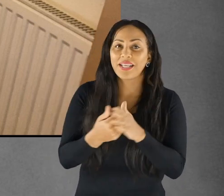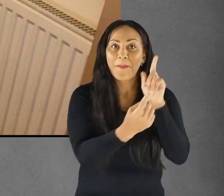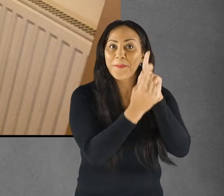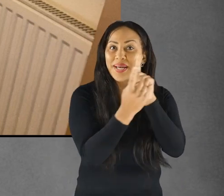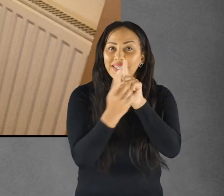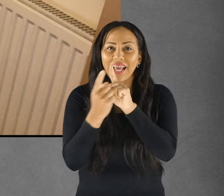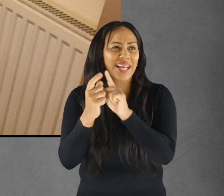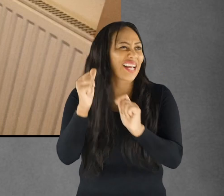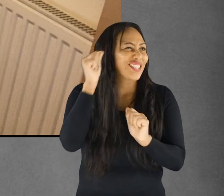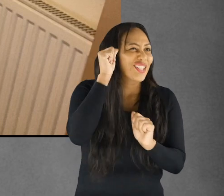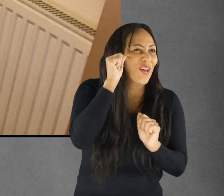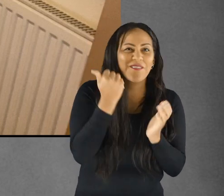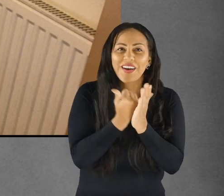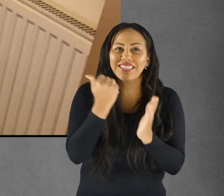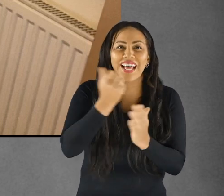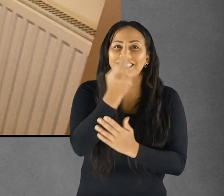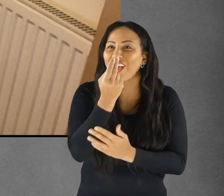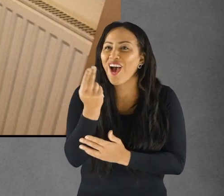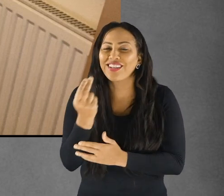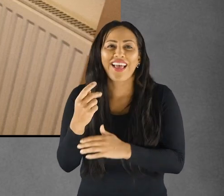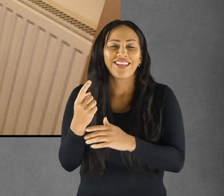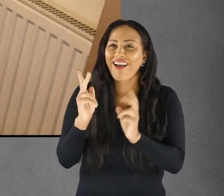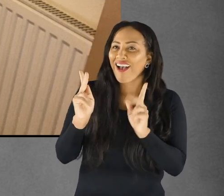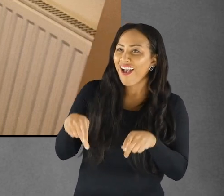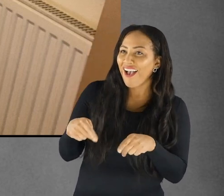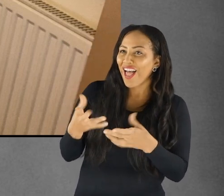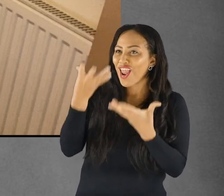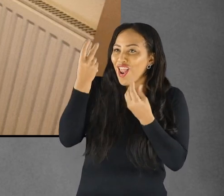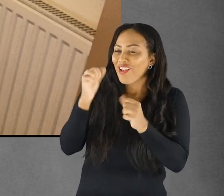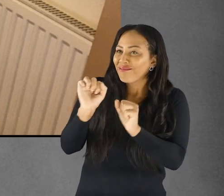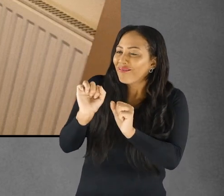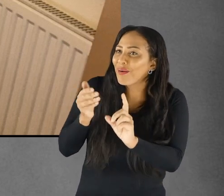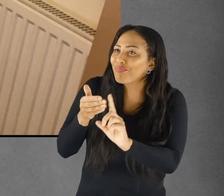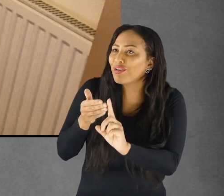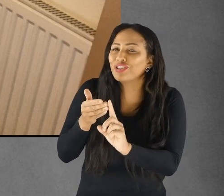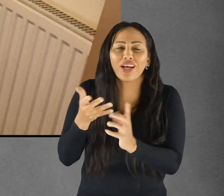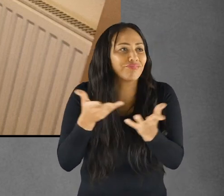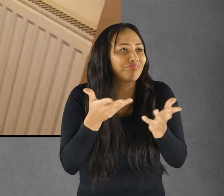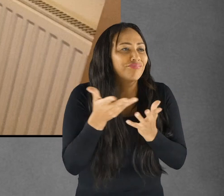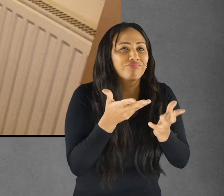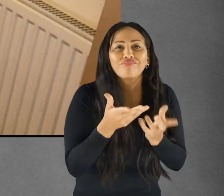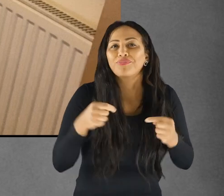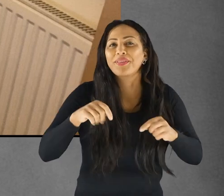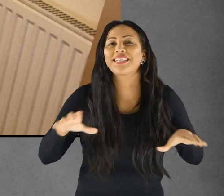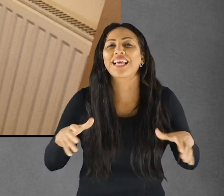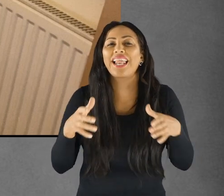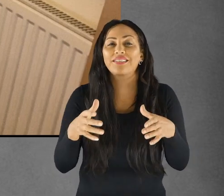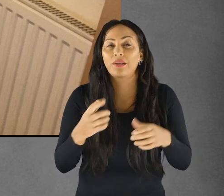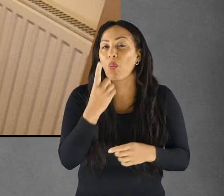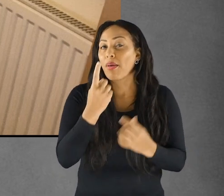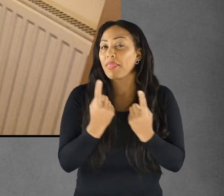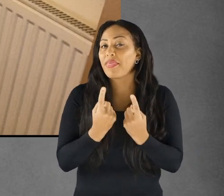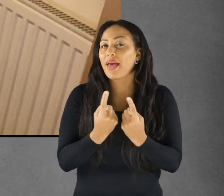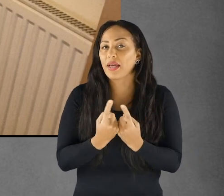and a half has been meeting and getting to know many fantastic artists and learning of their different